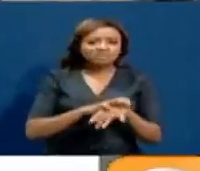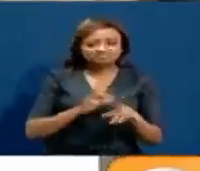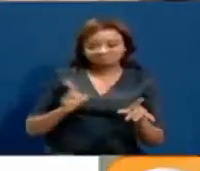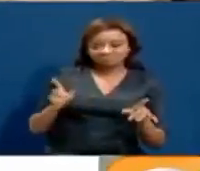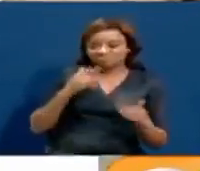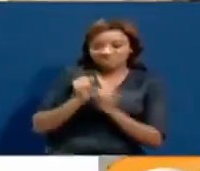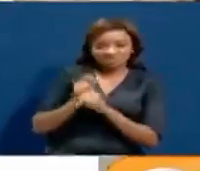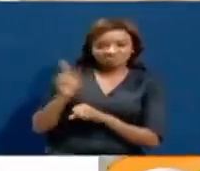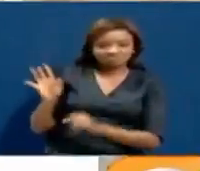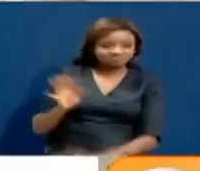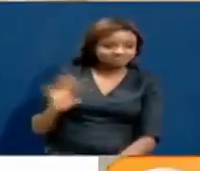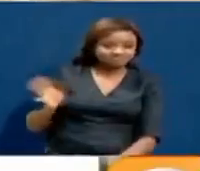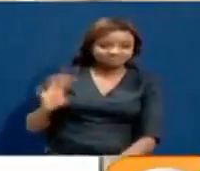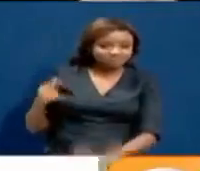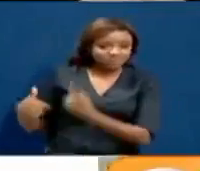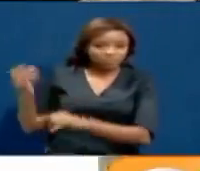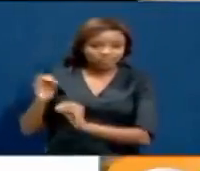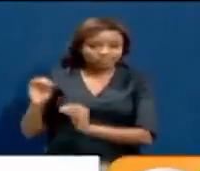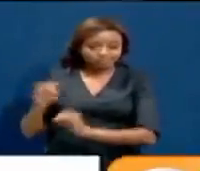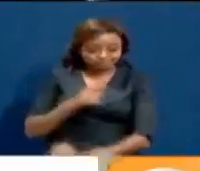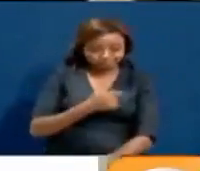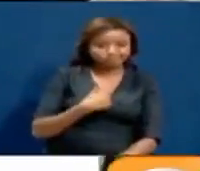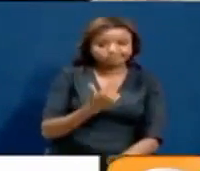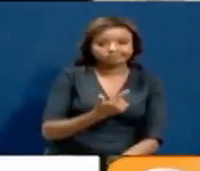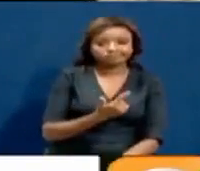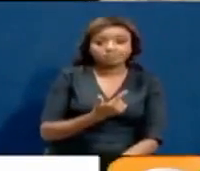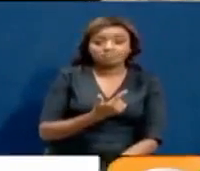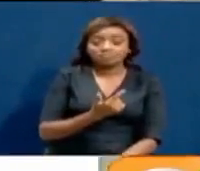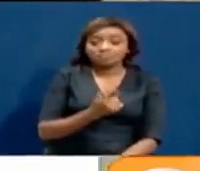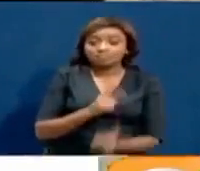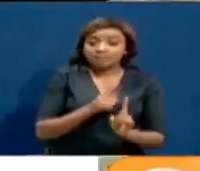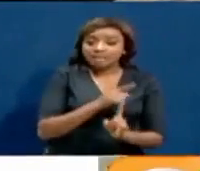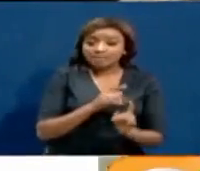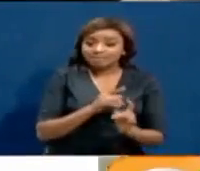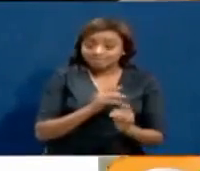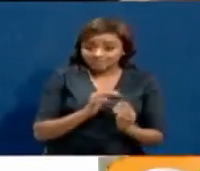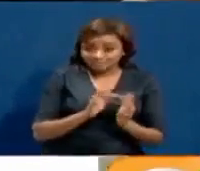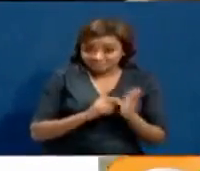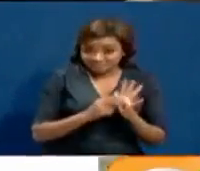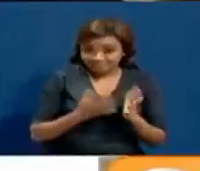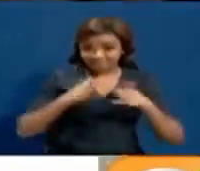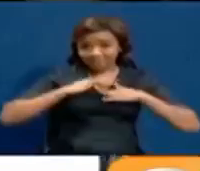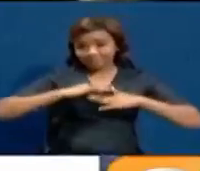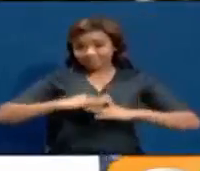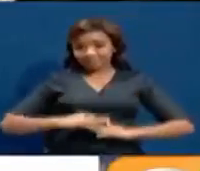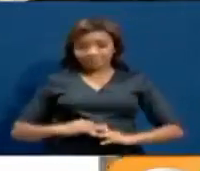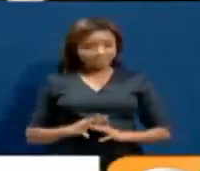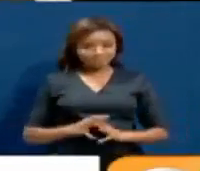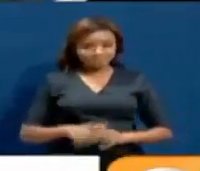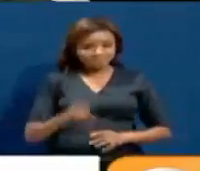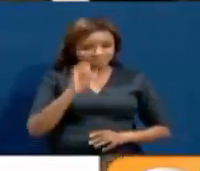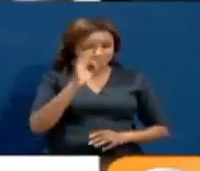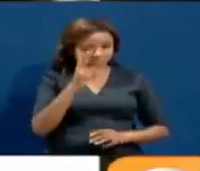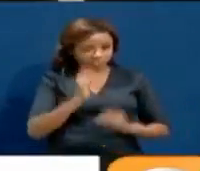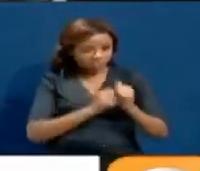74-year-old Trump another 4 years in the White House. But Biden can't start celebrating just yet if